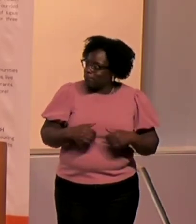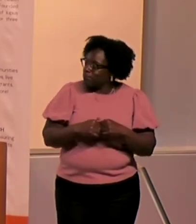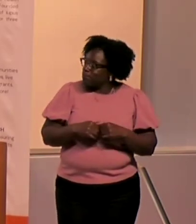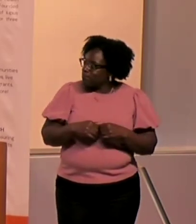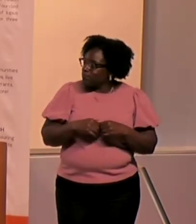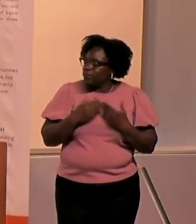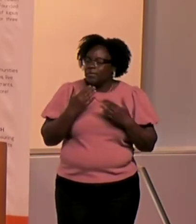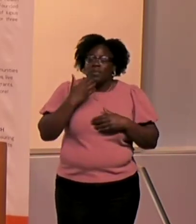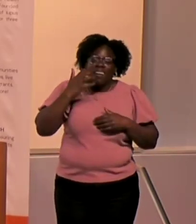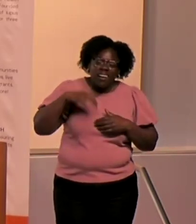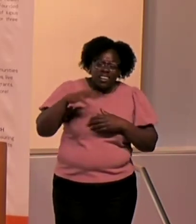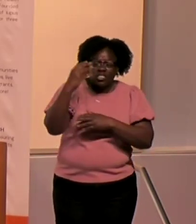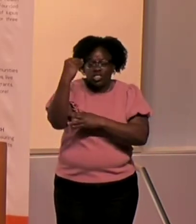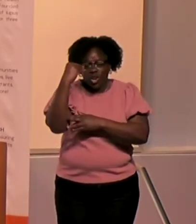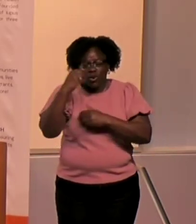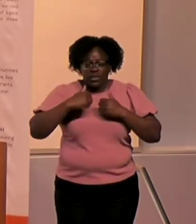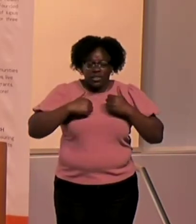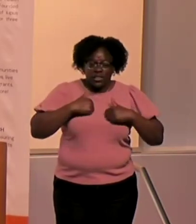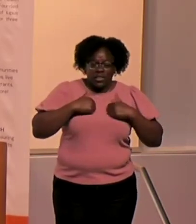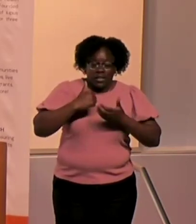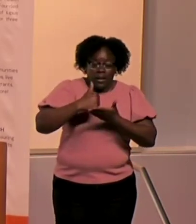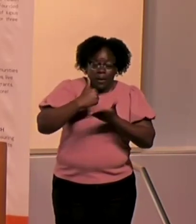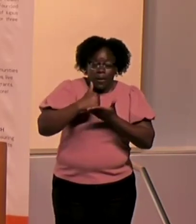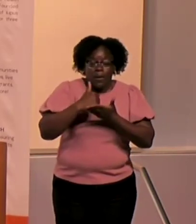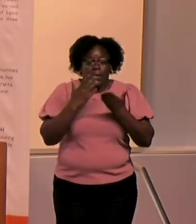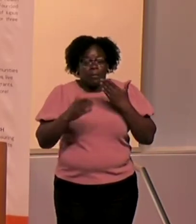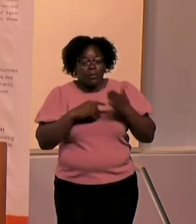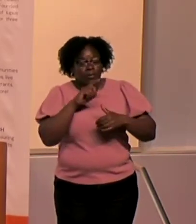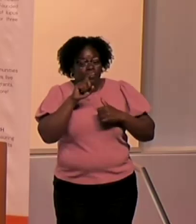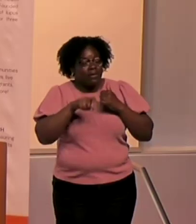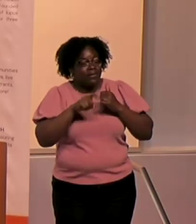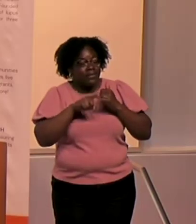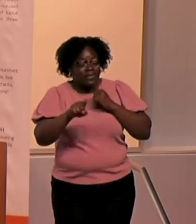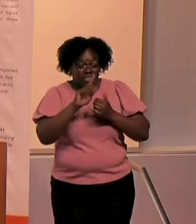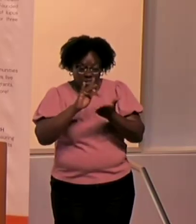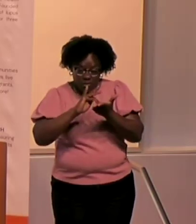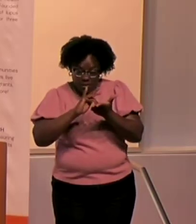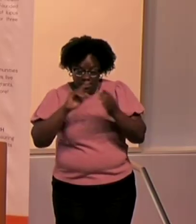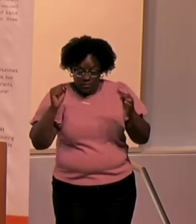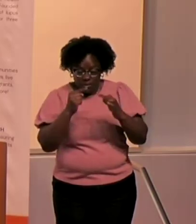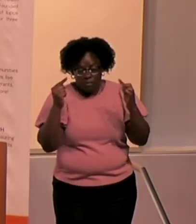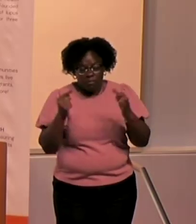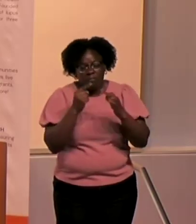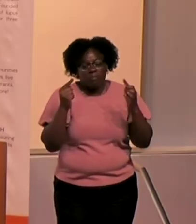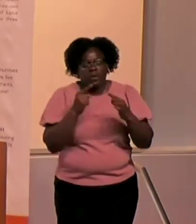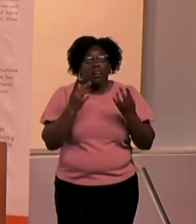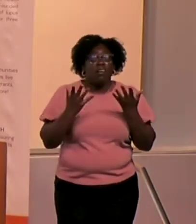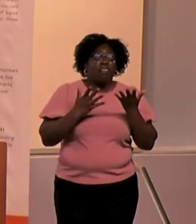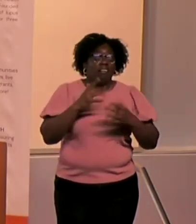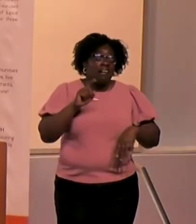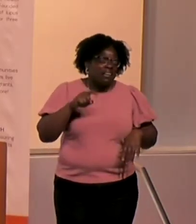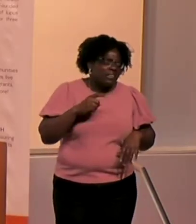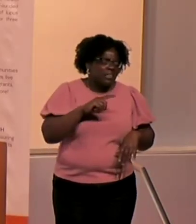Taking hot showers definitely helped. And when you need it, yeah, take your medicine for pain and not feeling guilty about